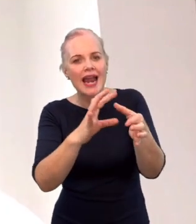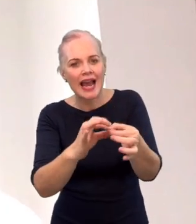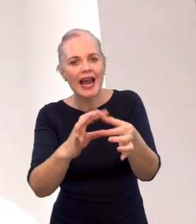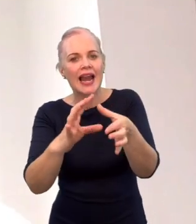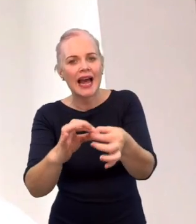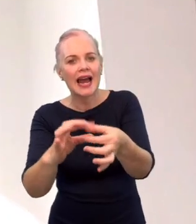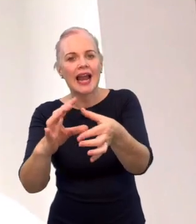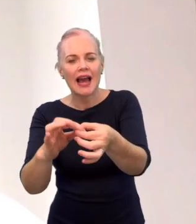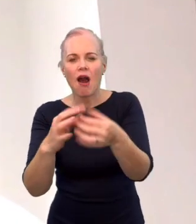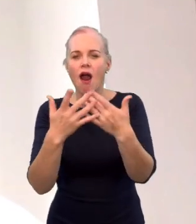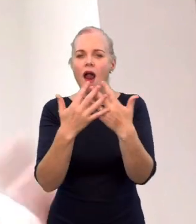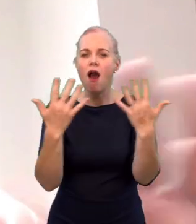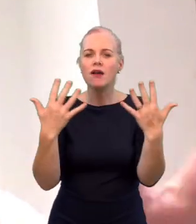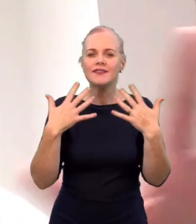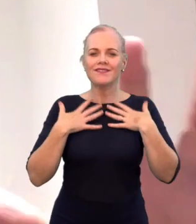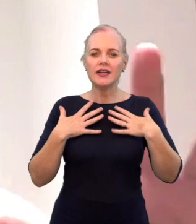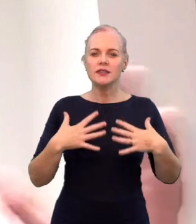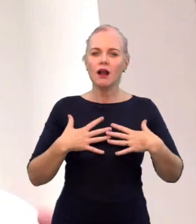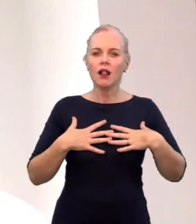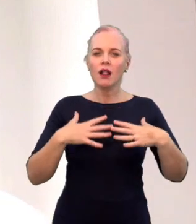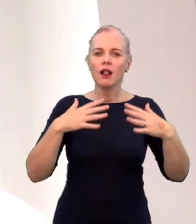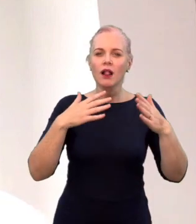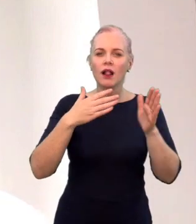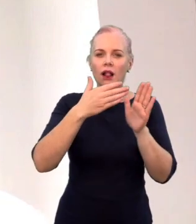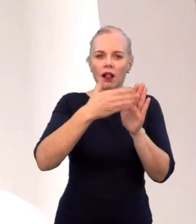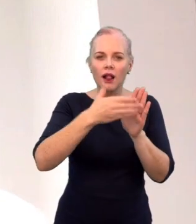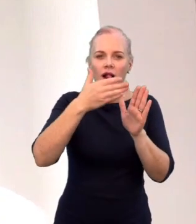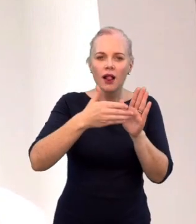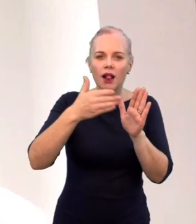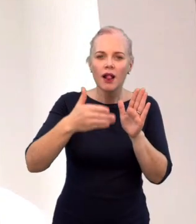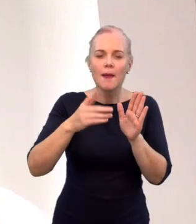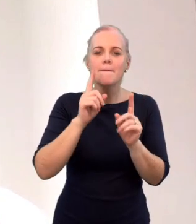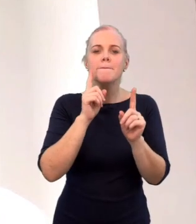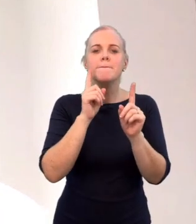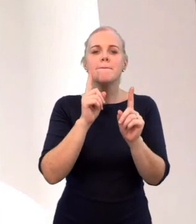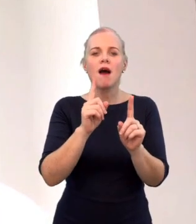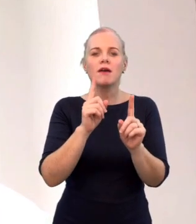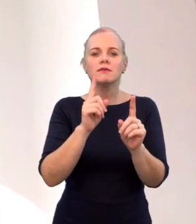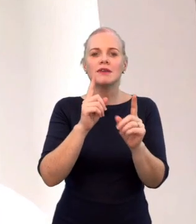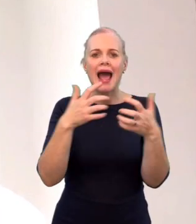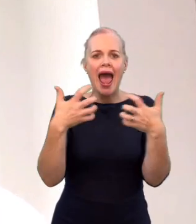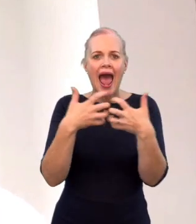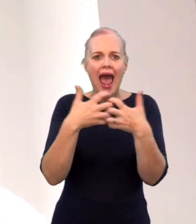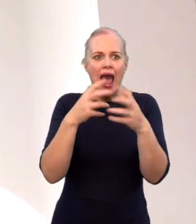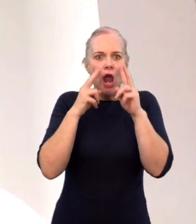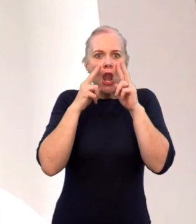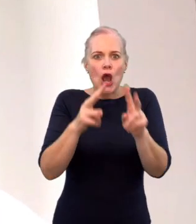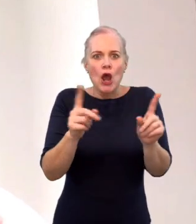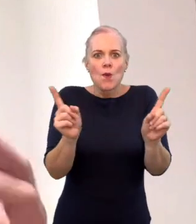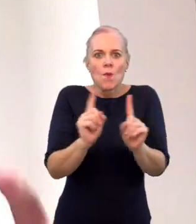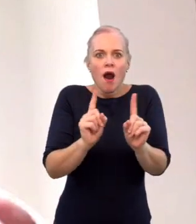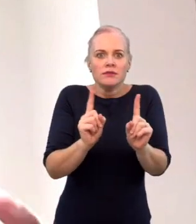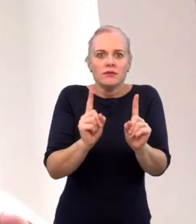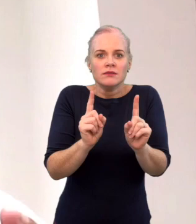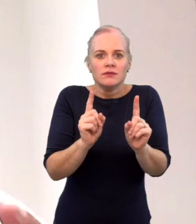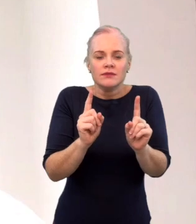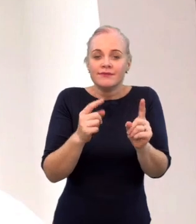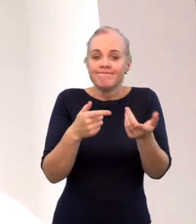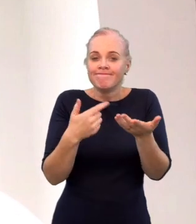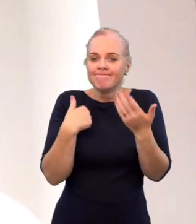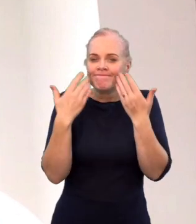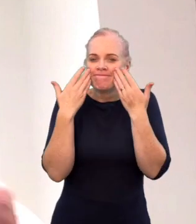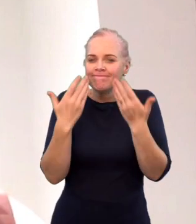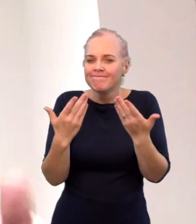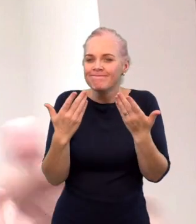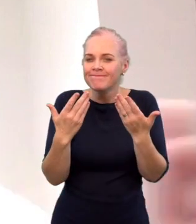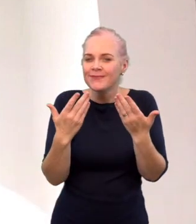like flow into one another, and there's a lot of physicality. But in terms of what that physicality actually looked like and